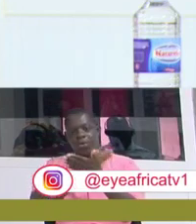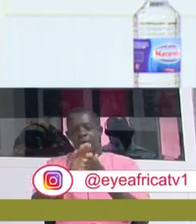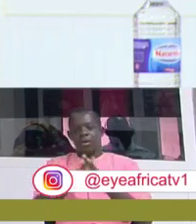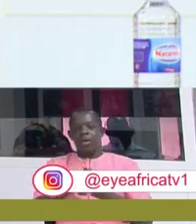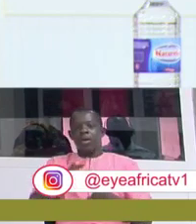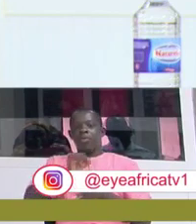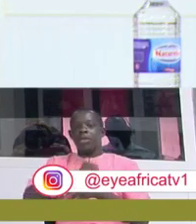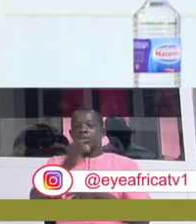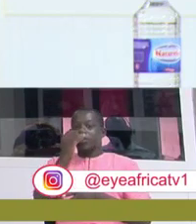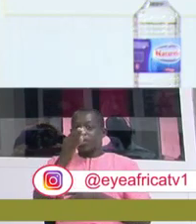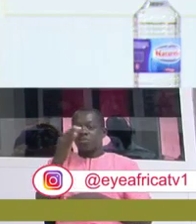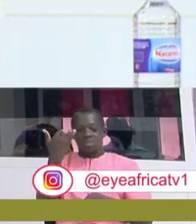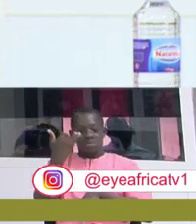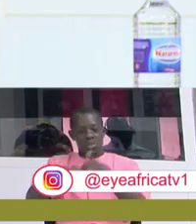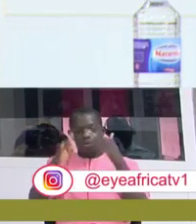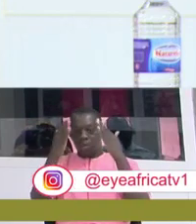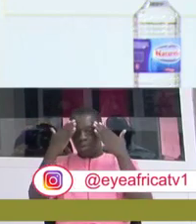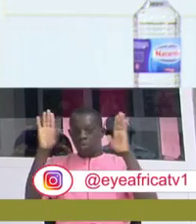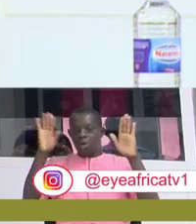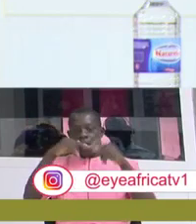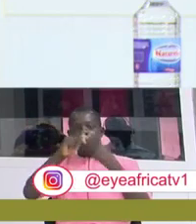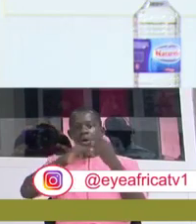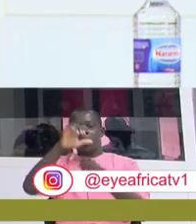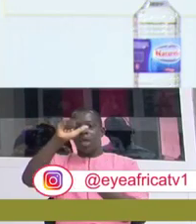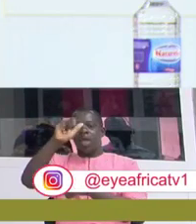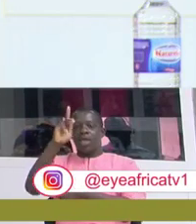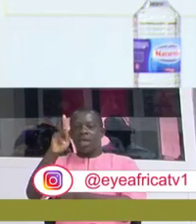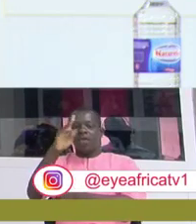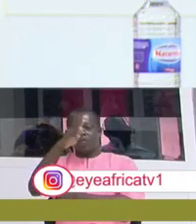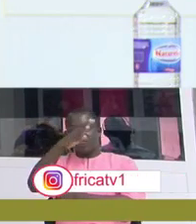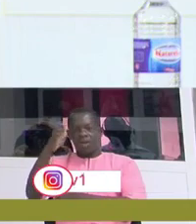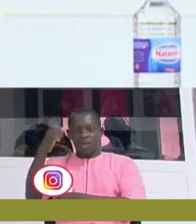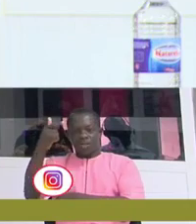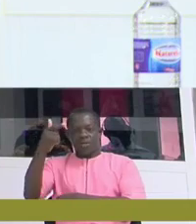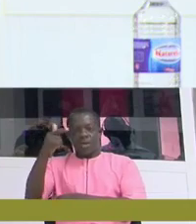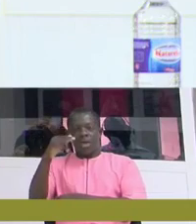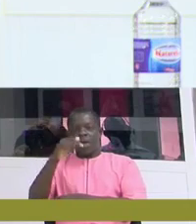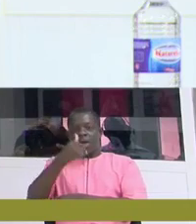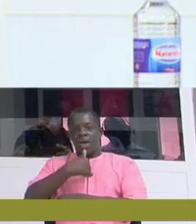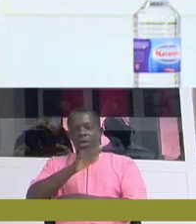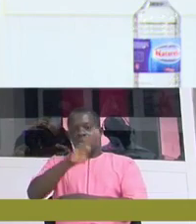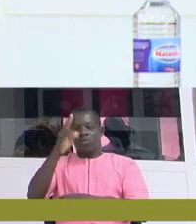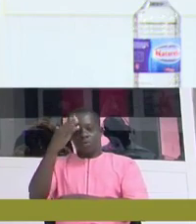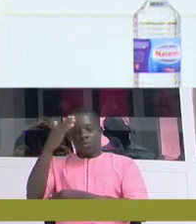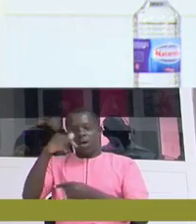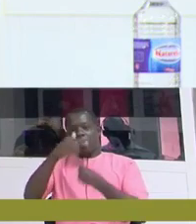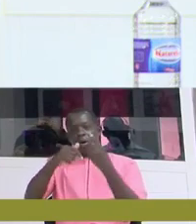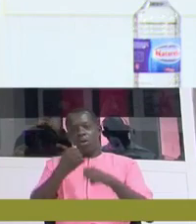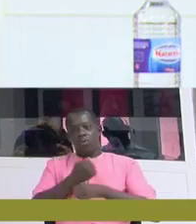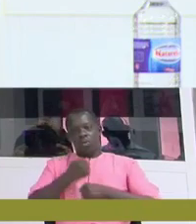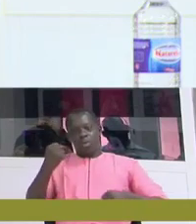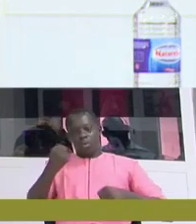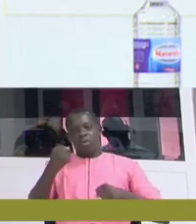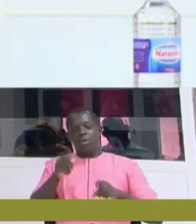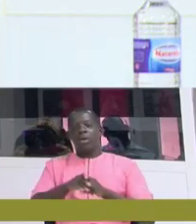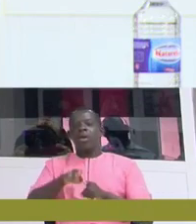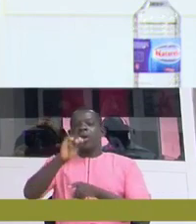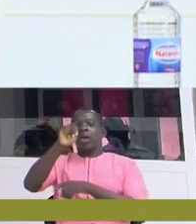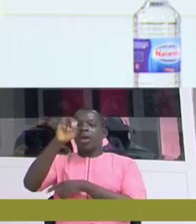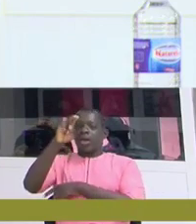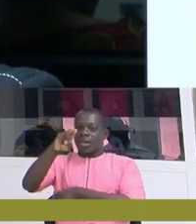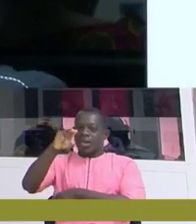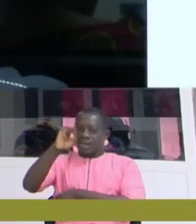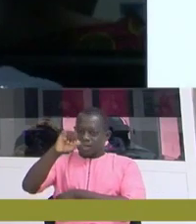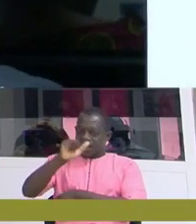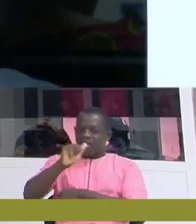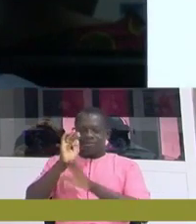AK-47 wafango long. I told him I don't even know what an AK-47 kidolong. Is. I don't know guns. Nkobari? Enter. Nam. Slow